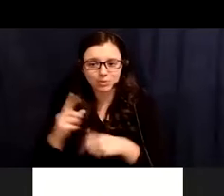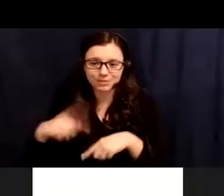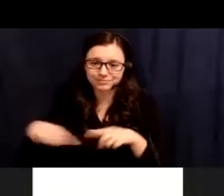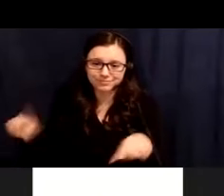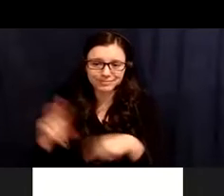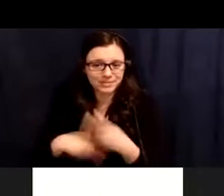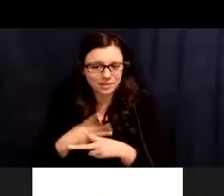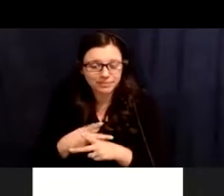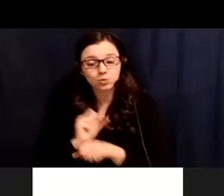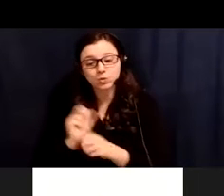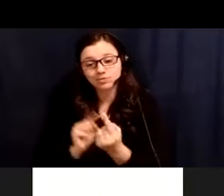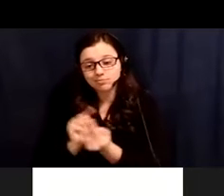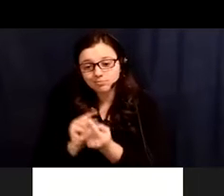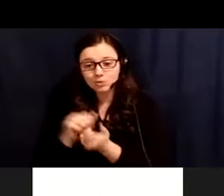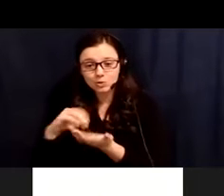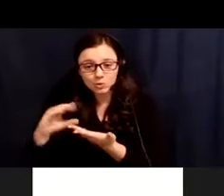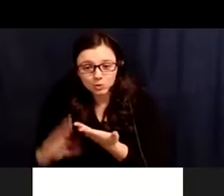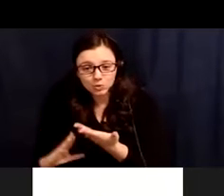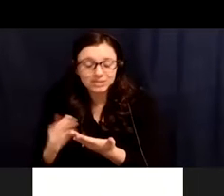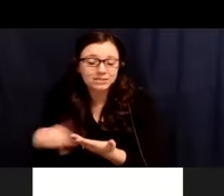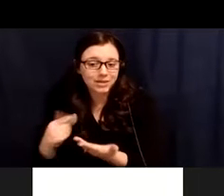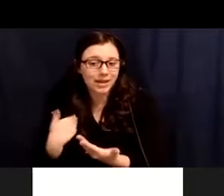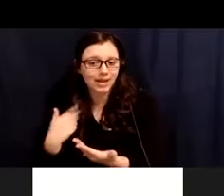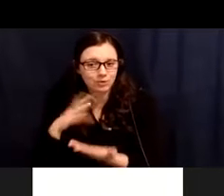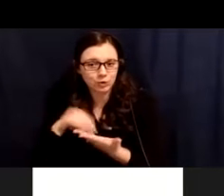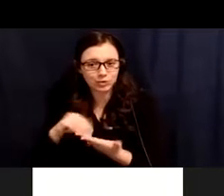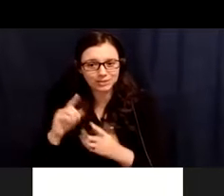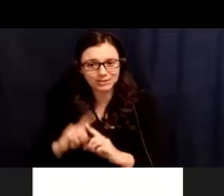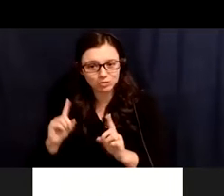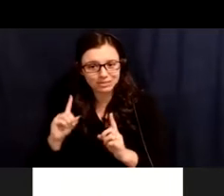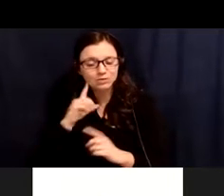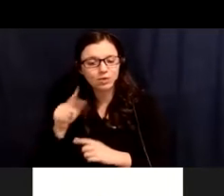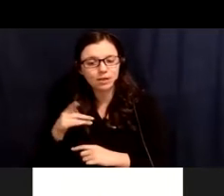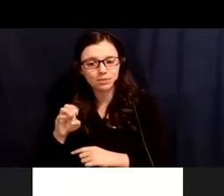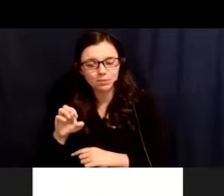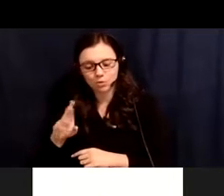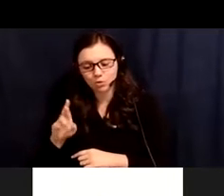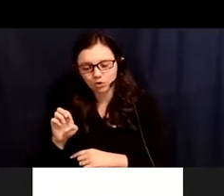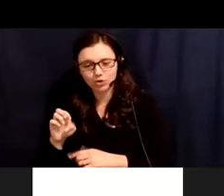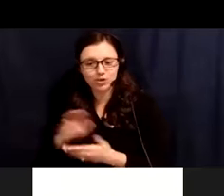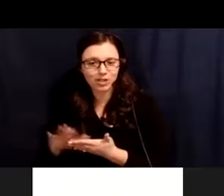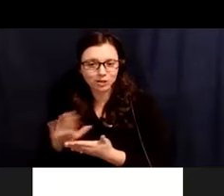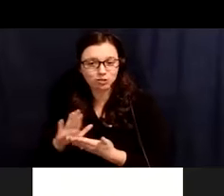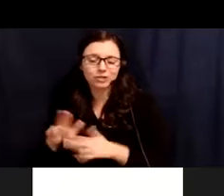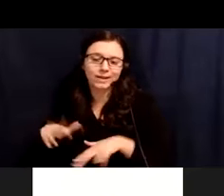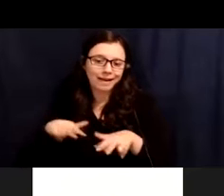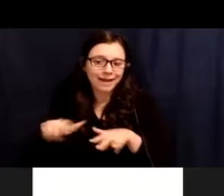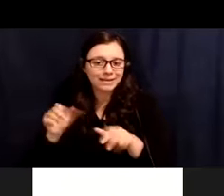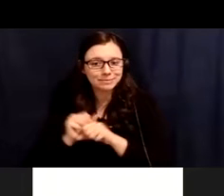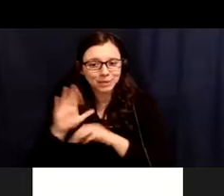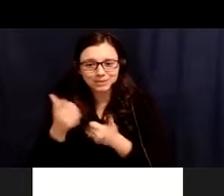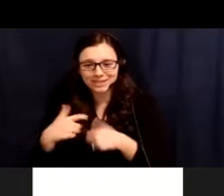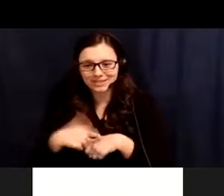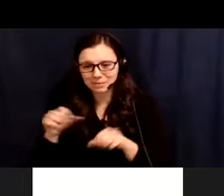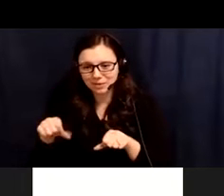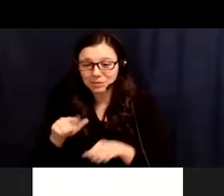works one-on-one with students and learning differences at Landmark College, and hikes mountains whenever possible. Alice, we're